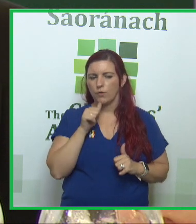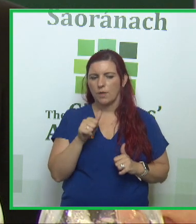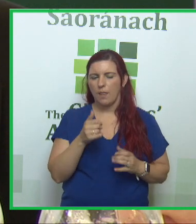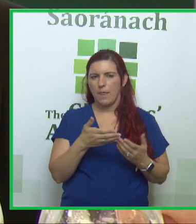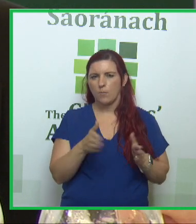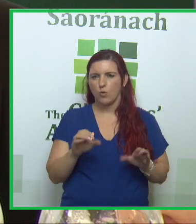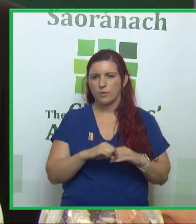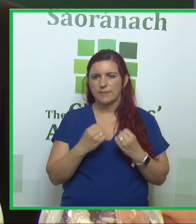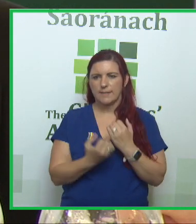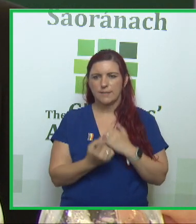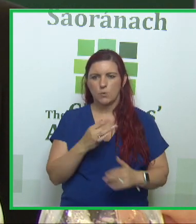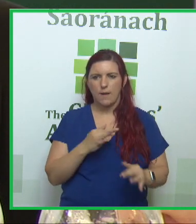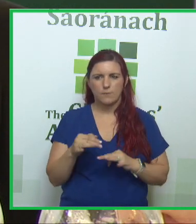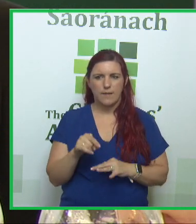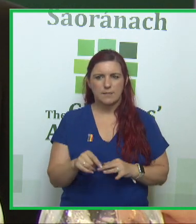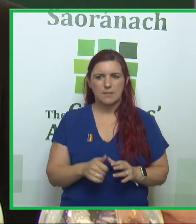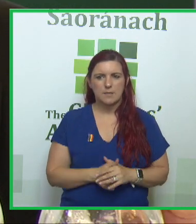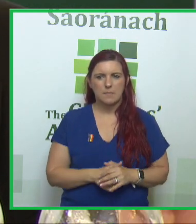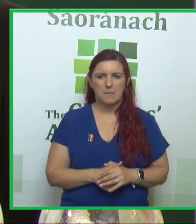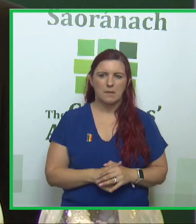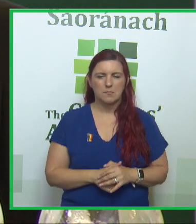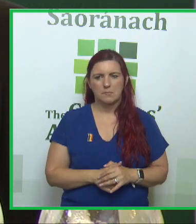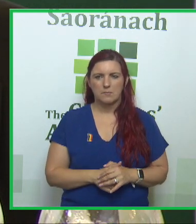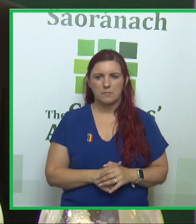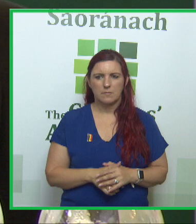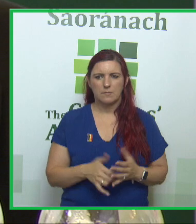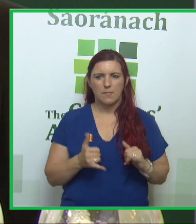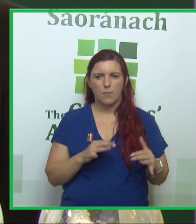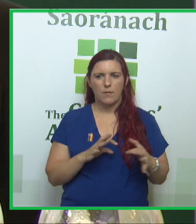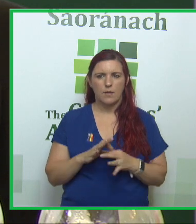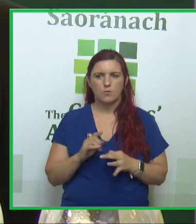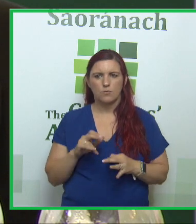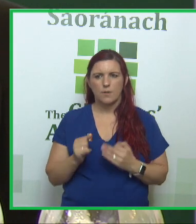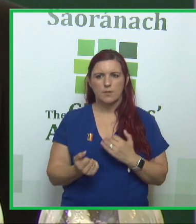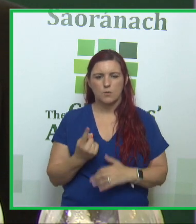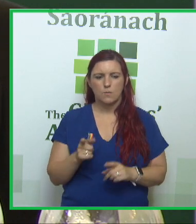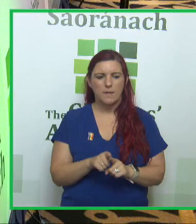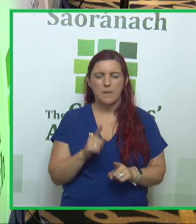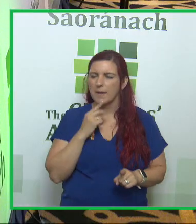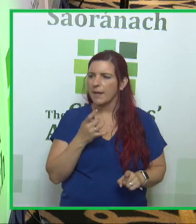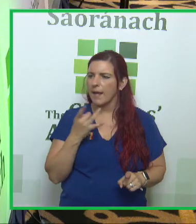issues and the level of escapism that might relate to drugs issue. Can I ask maybe,